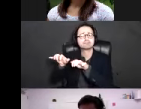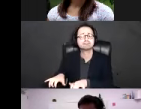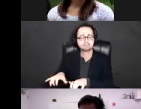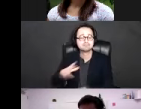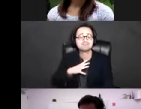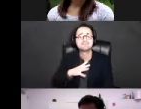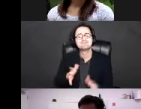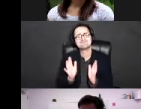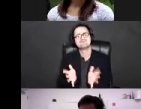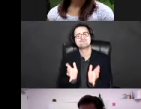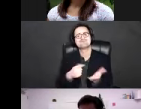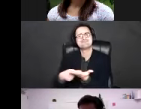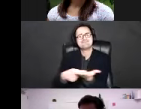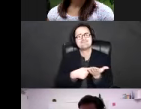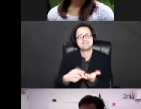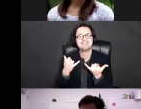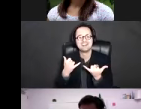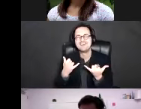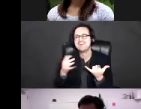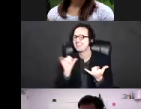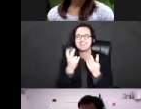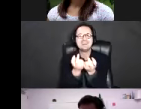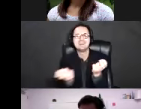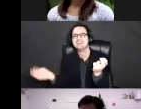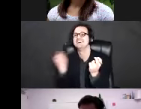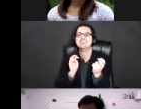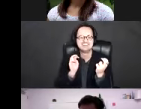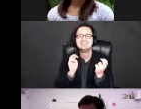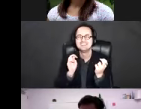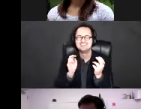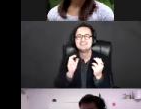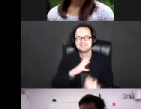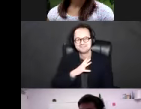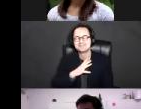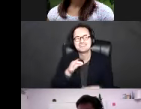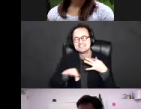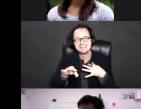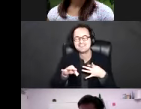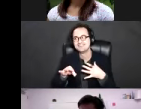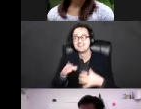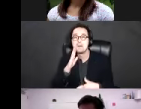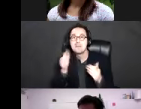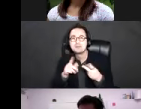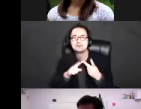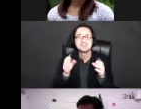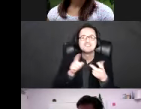a conversation. We can all pretend we're sitting in a seminar room together, rather than our bedrooms,